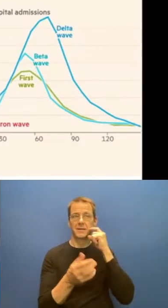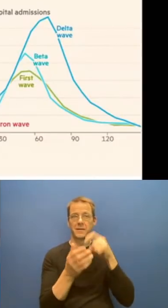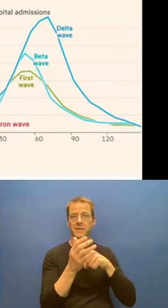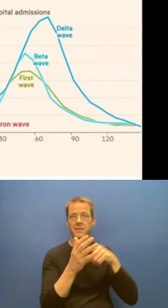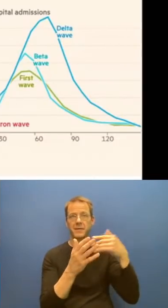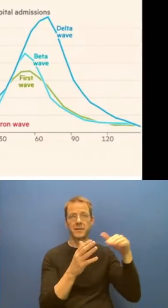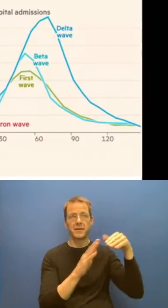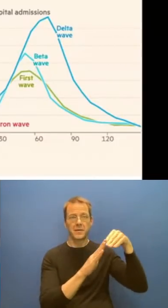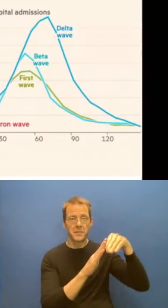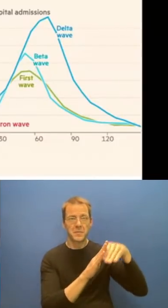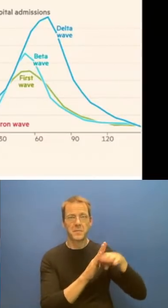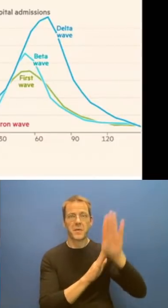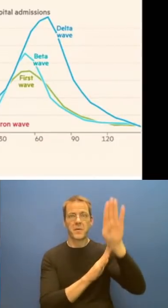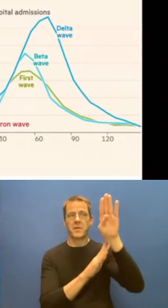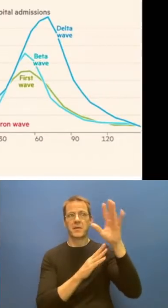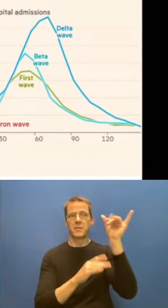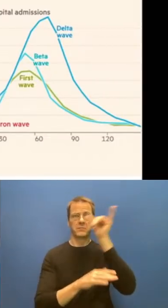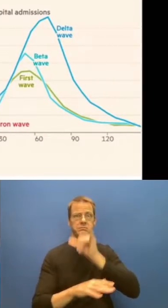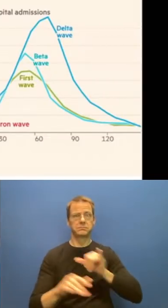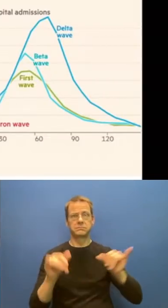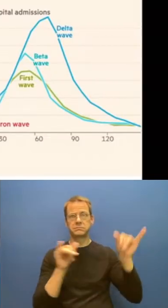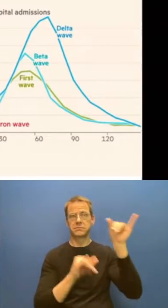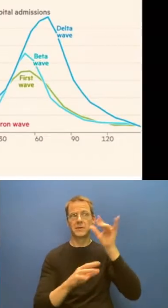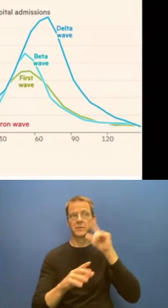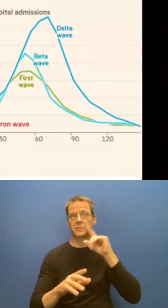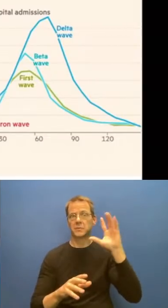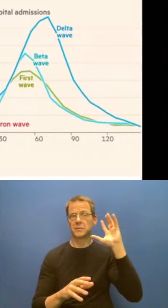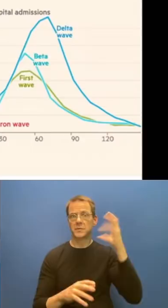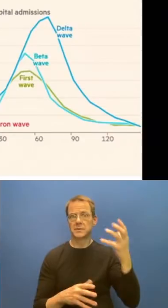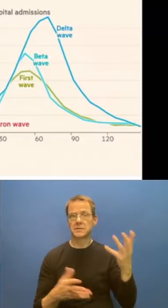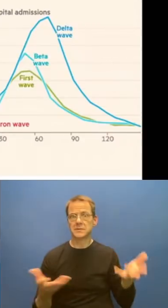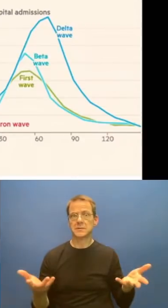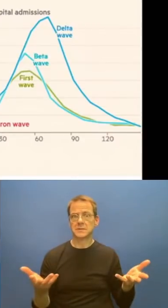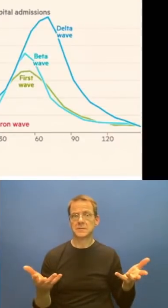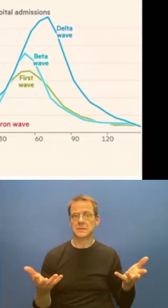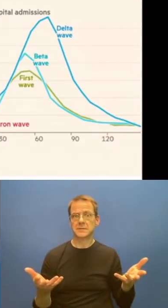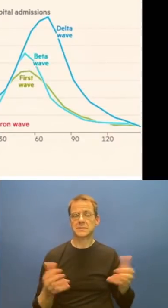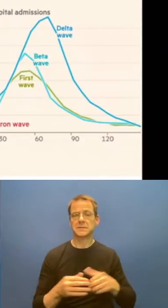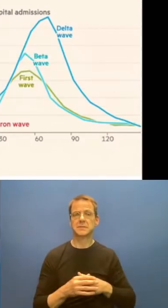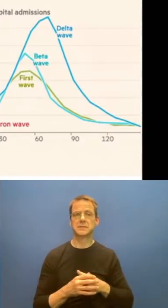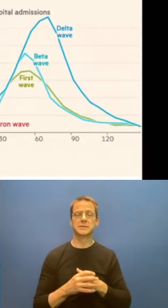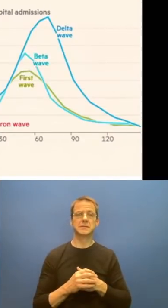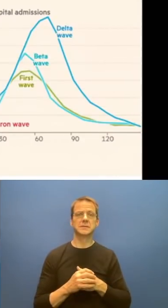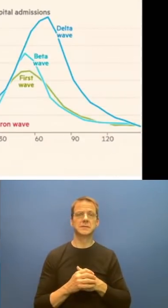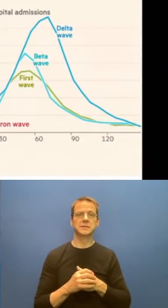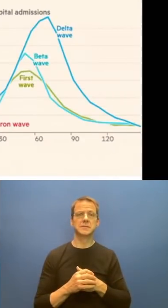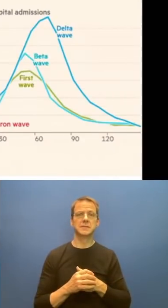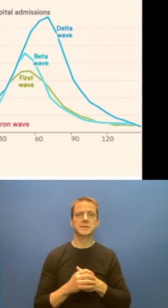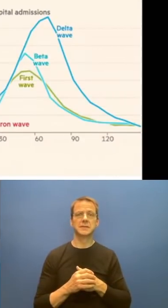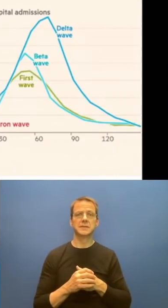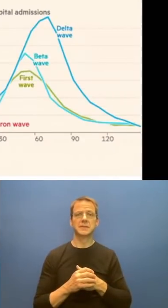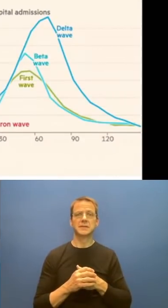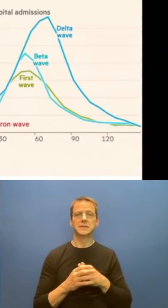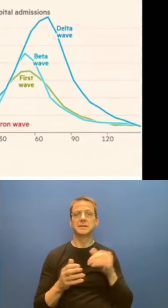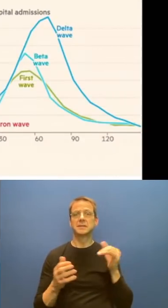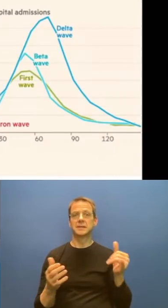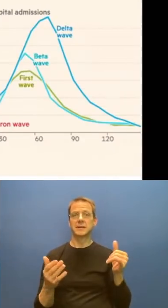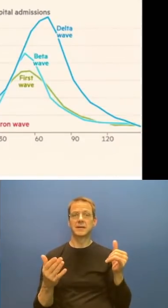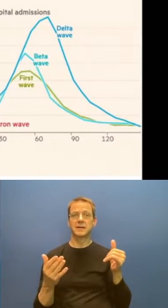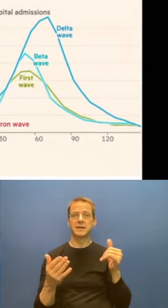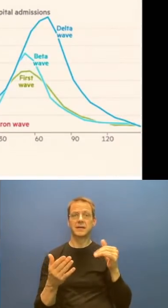all of, this is for Gauteng province. And then you can see the weekly shares that have tested positive. They're